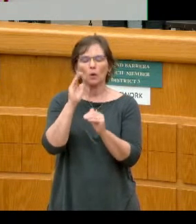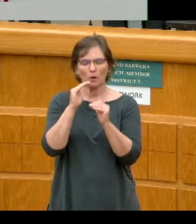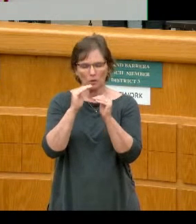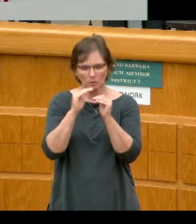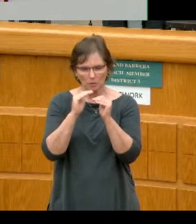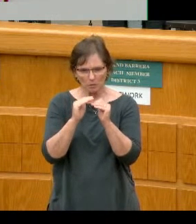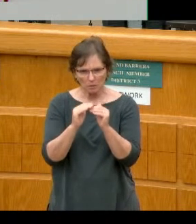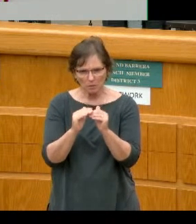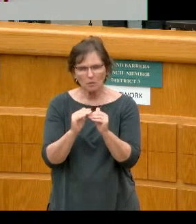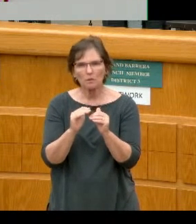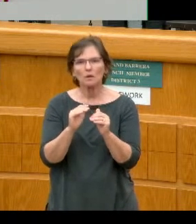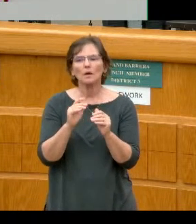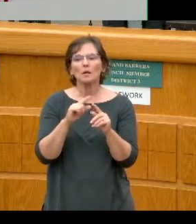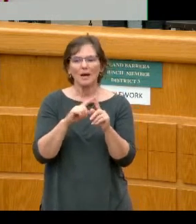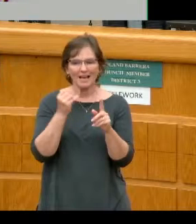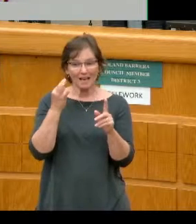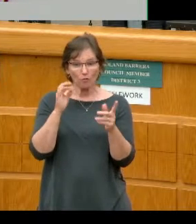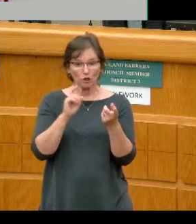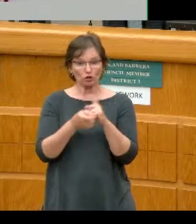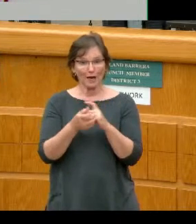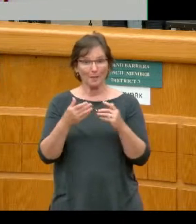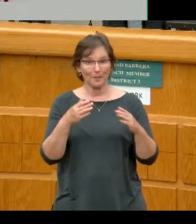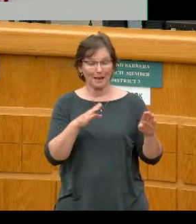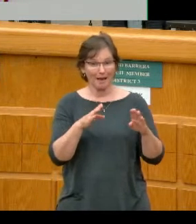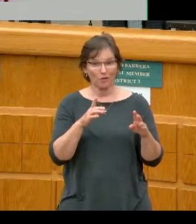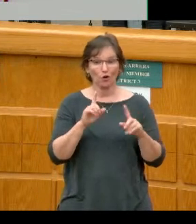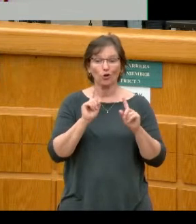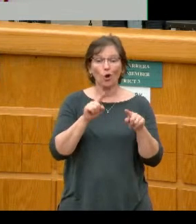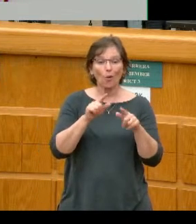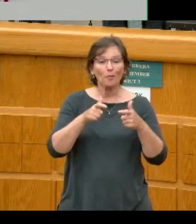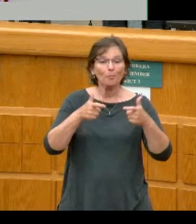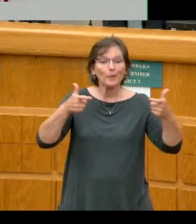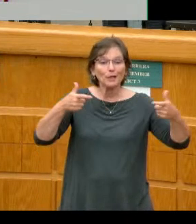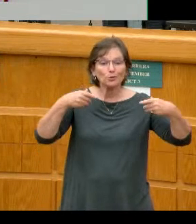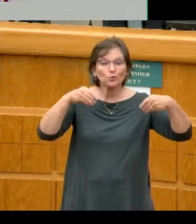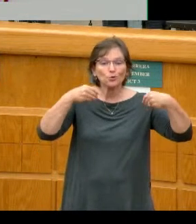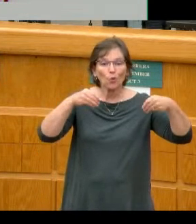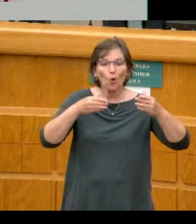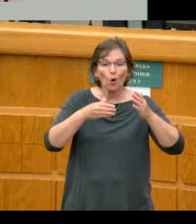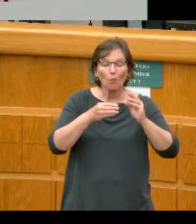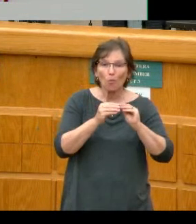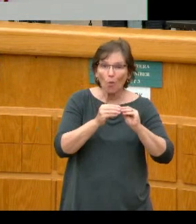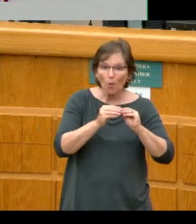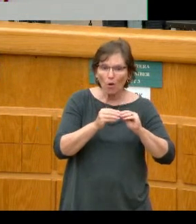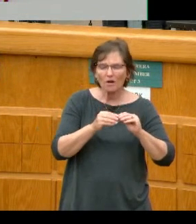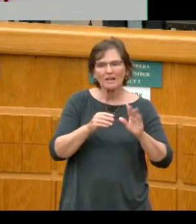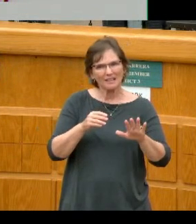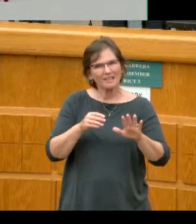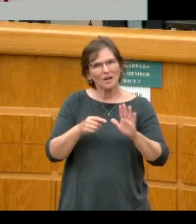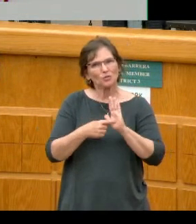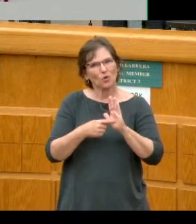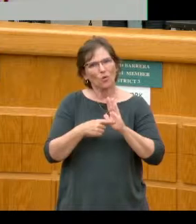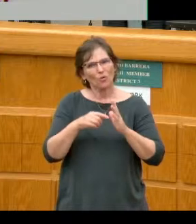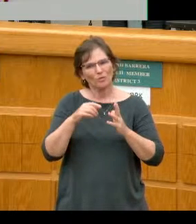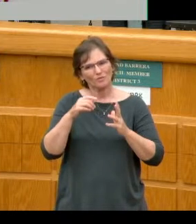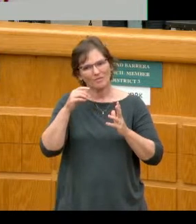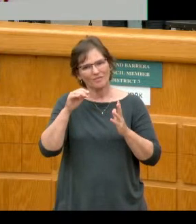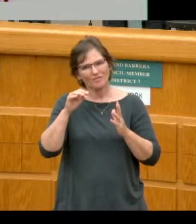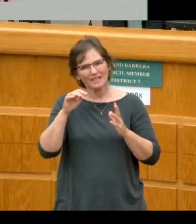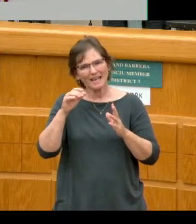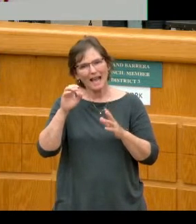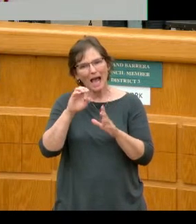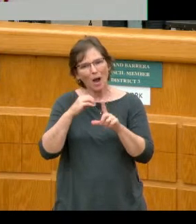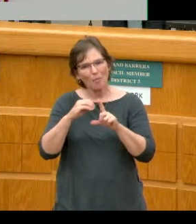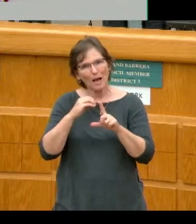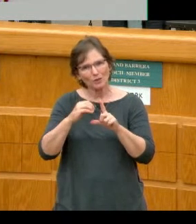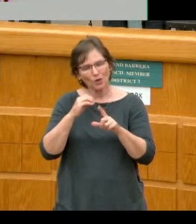bit later, around December 27th, and it's a little bit higher than it was last time in the summer. And this is projected